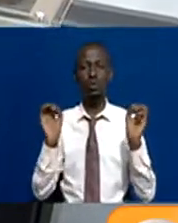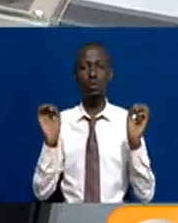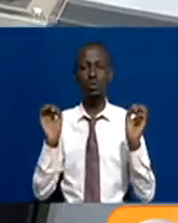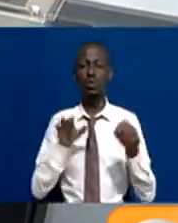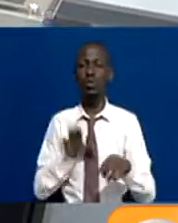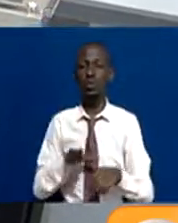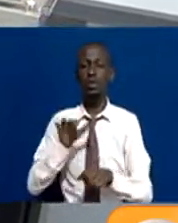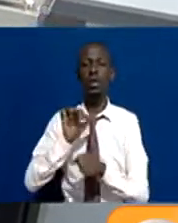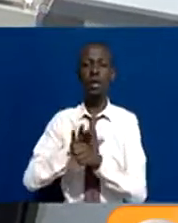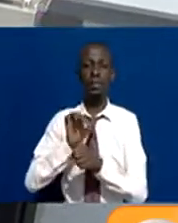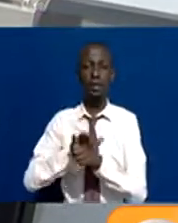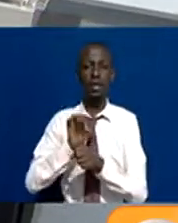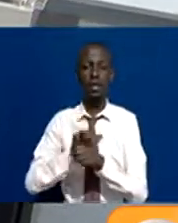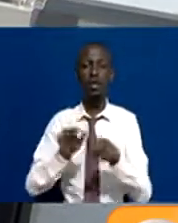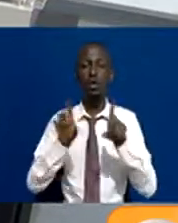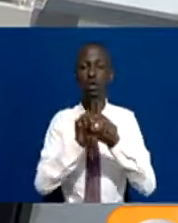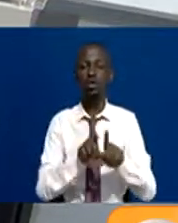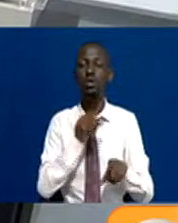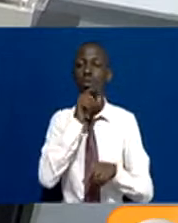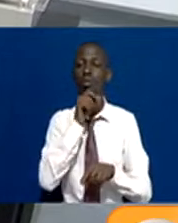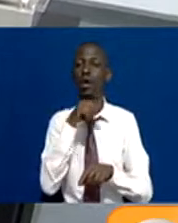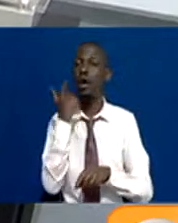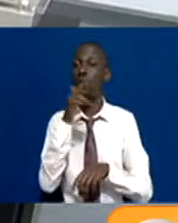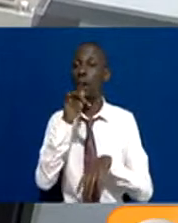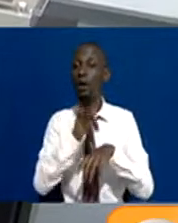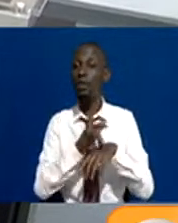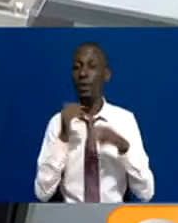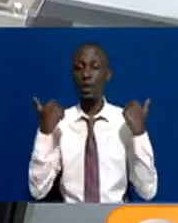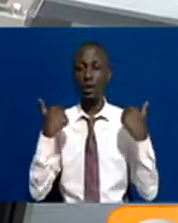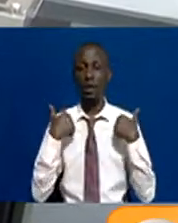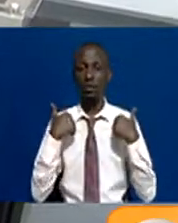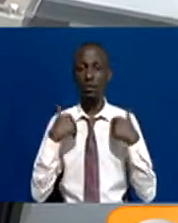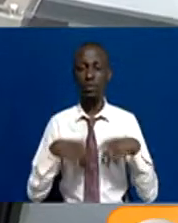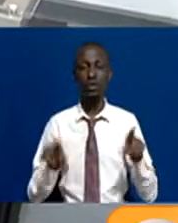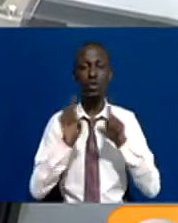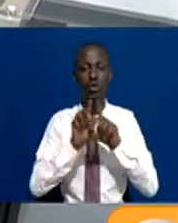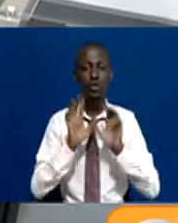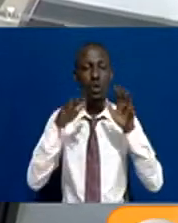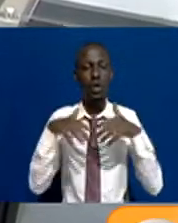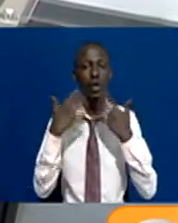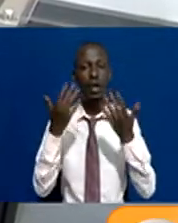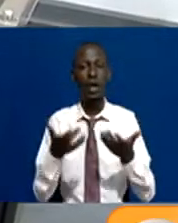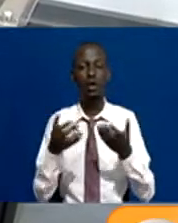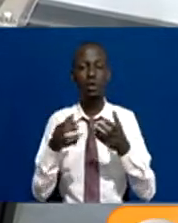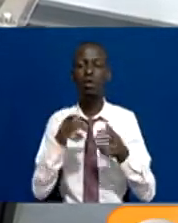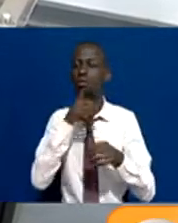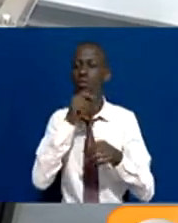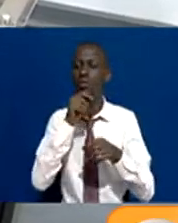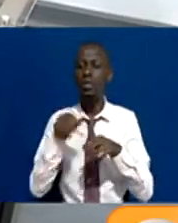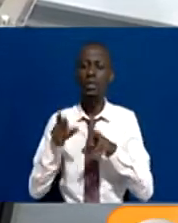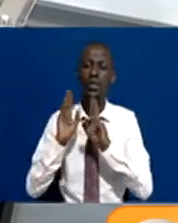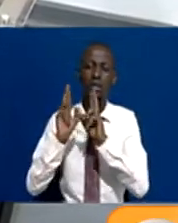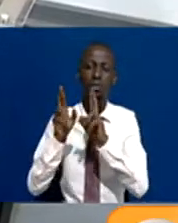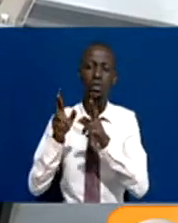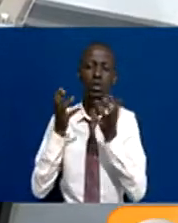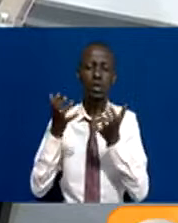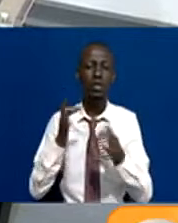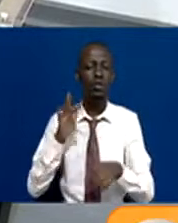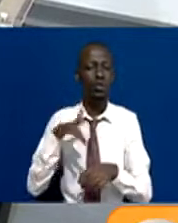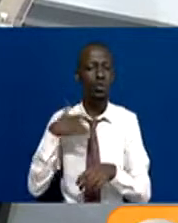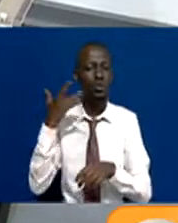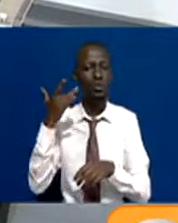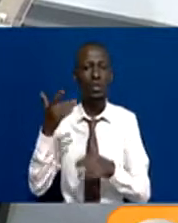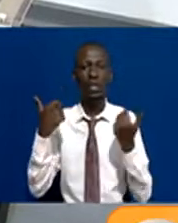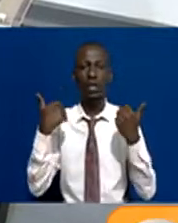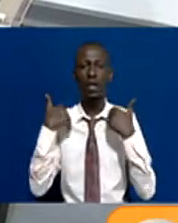majority, but they're also male victims. And even when it comes to how men report, they also need to feel safe enough to be